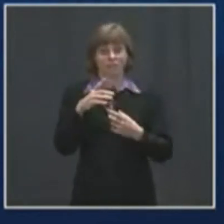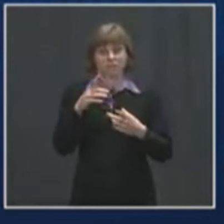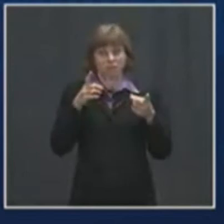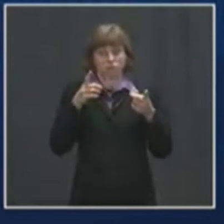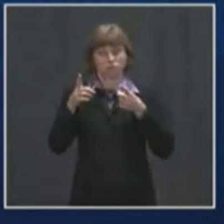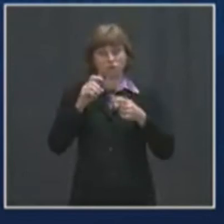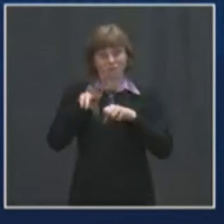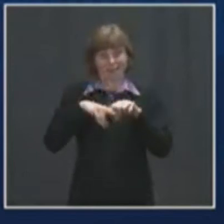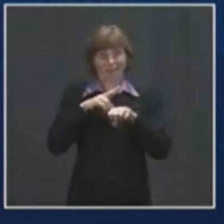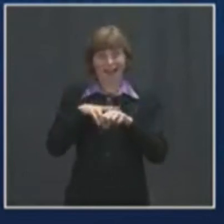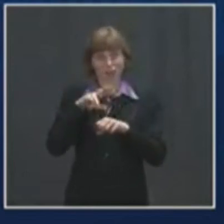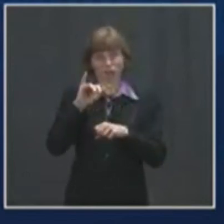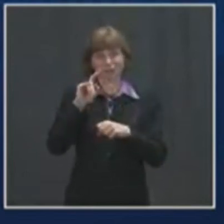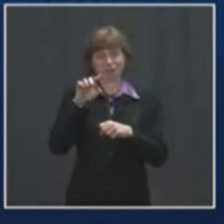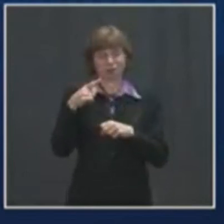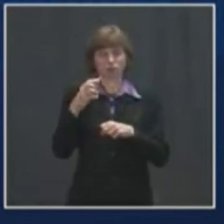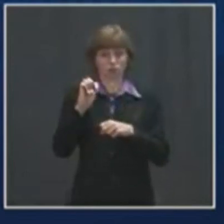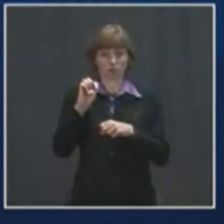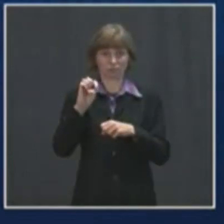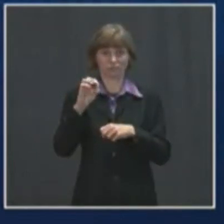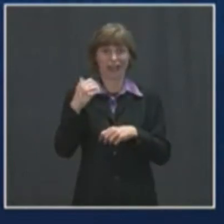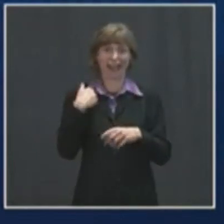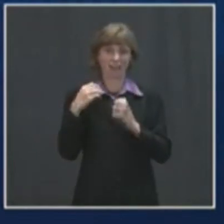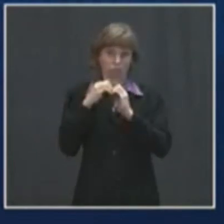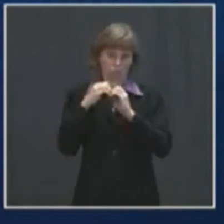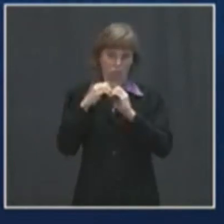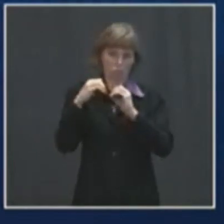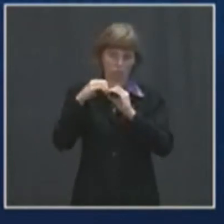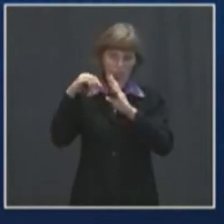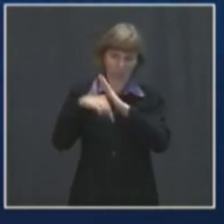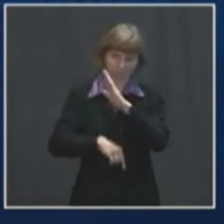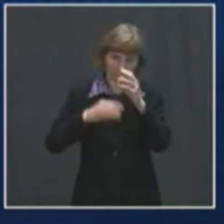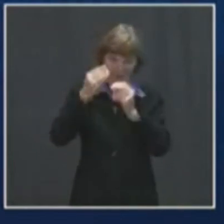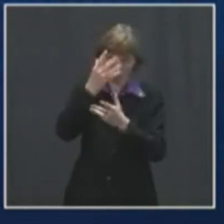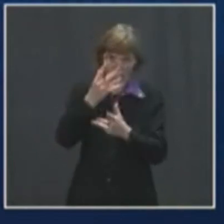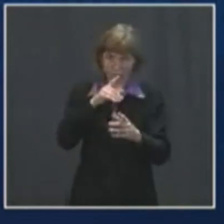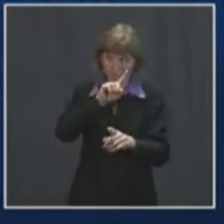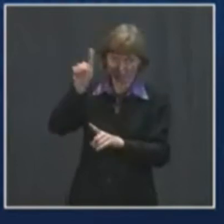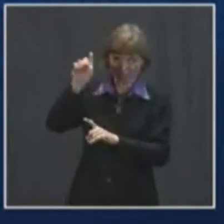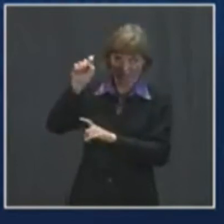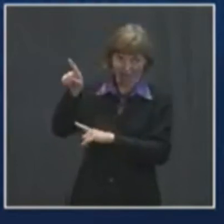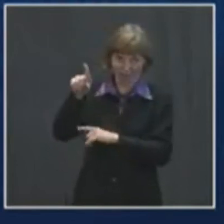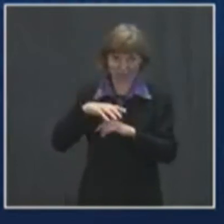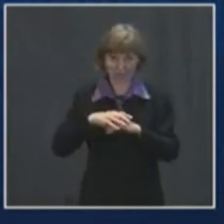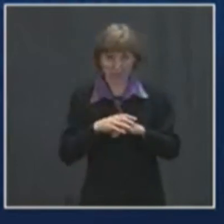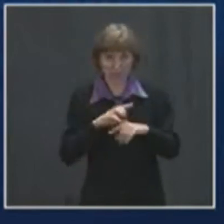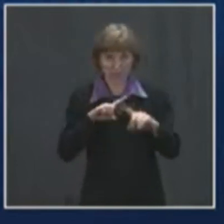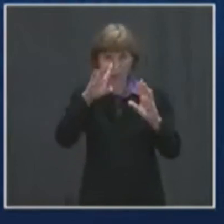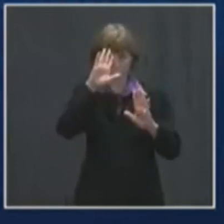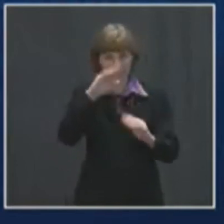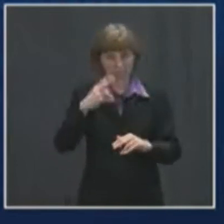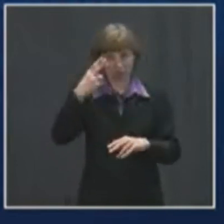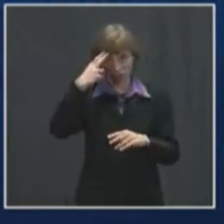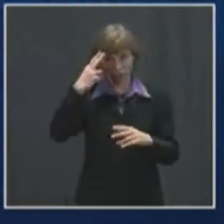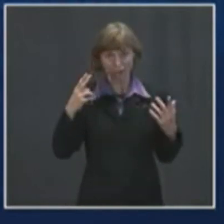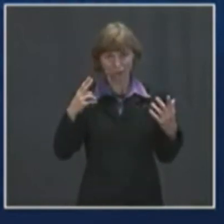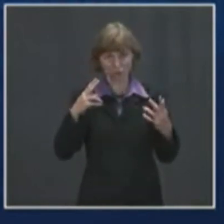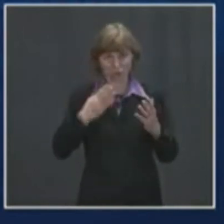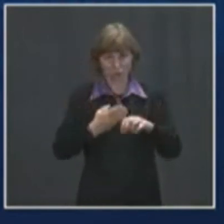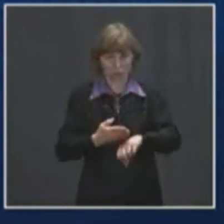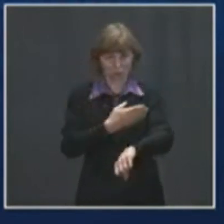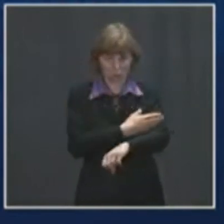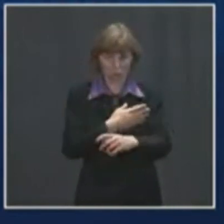details, and I would refer you to them for additional specifics. We, of course, expect Saudi Arabia to improve its record on human